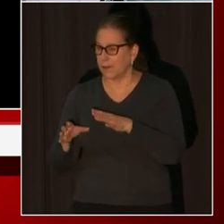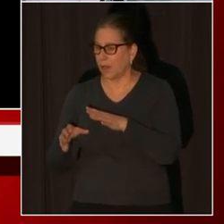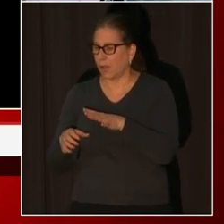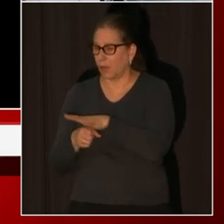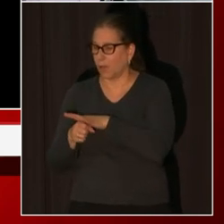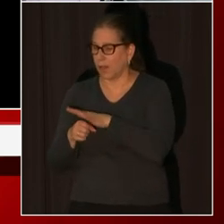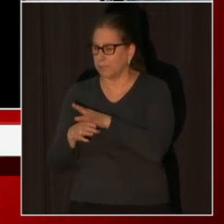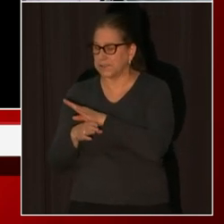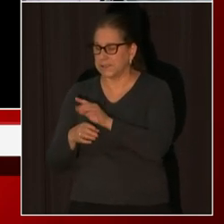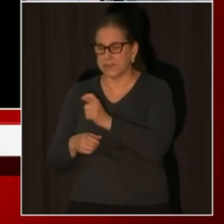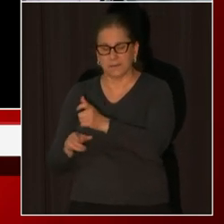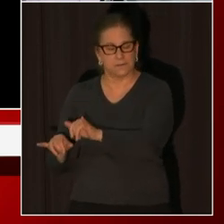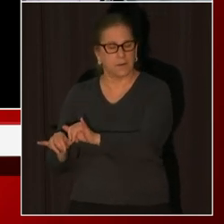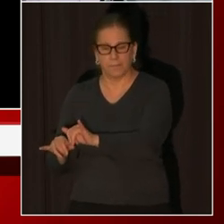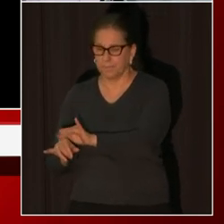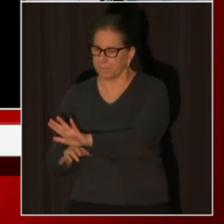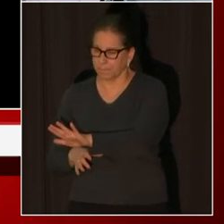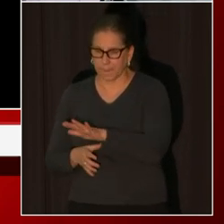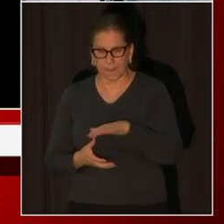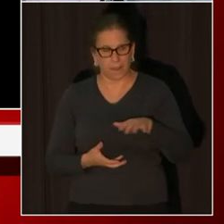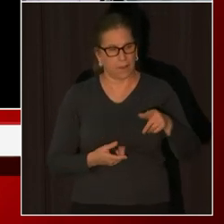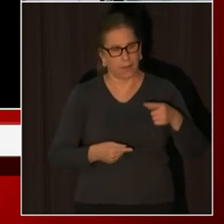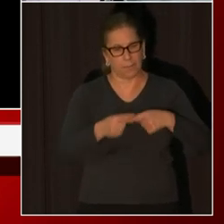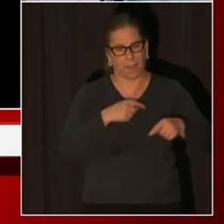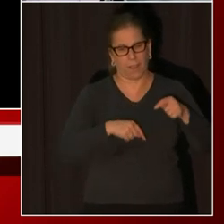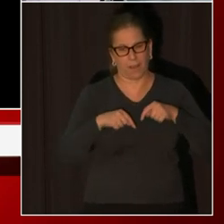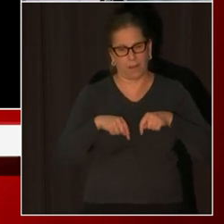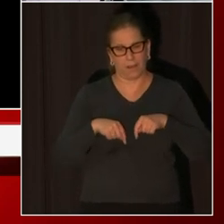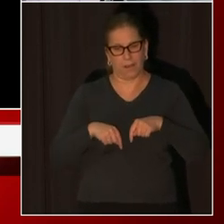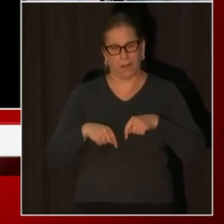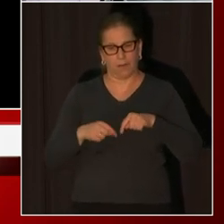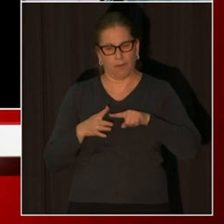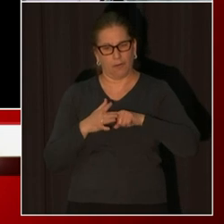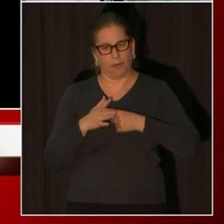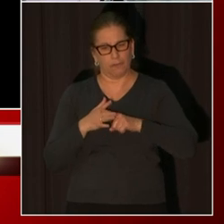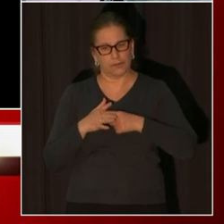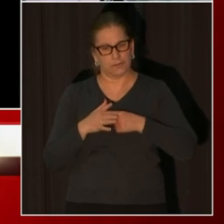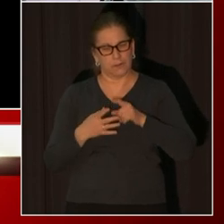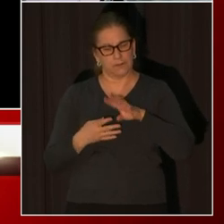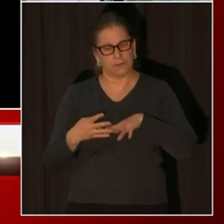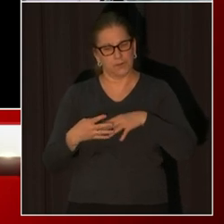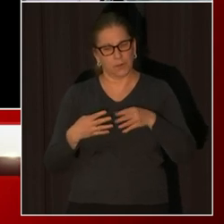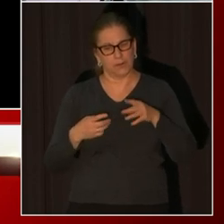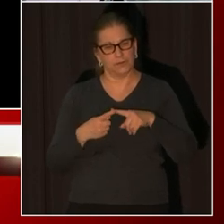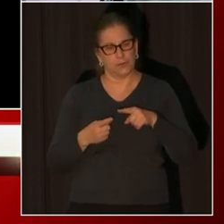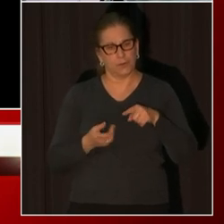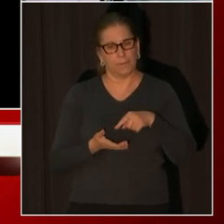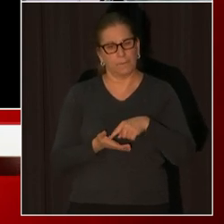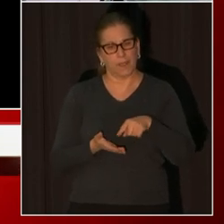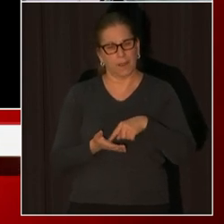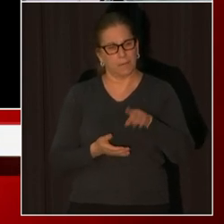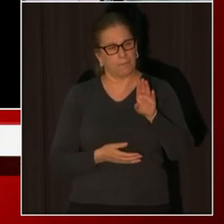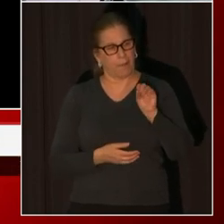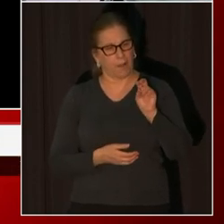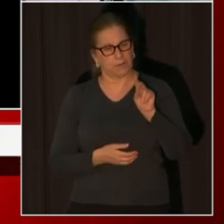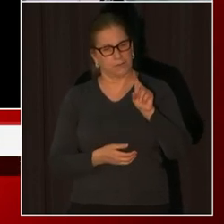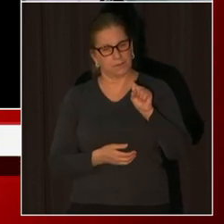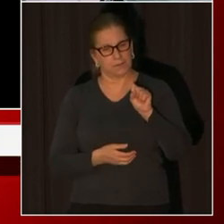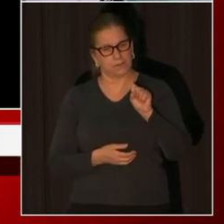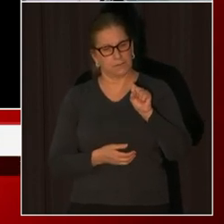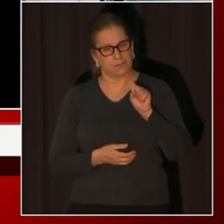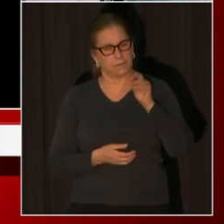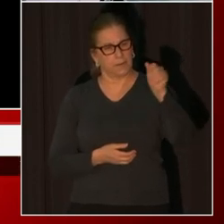original schedule to defease those bonds, and we will pay them off on time instead of 1 year earlier. We